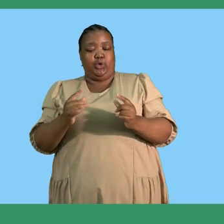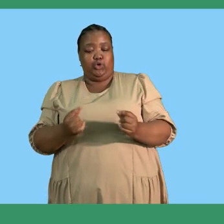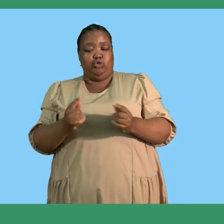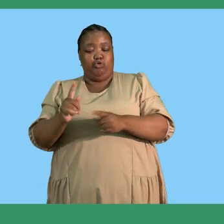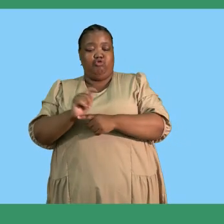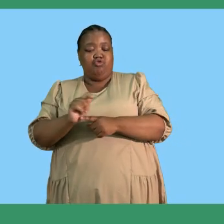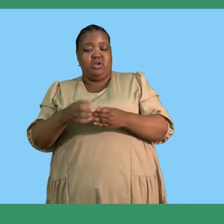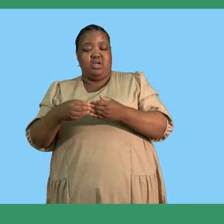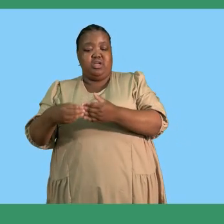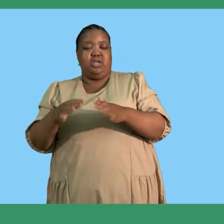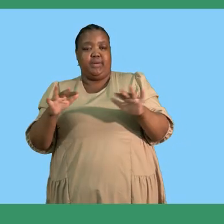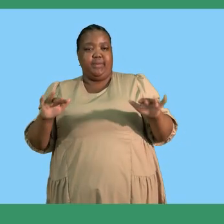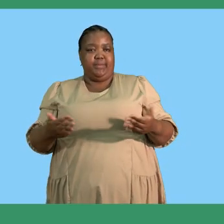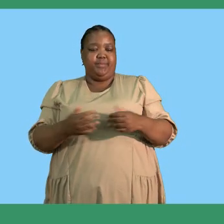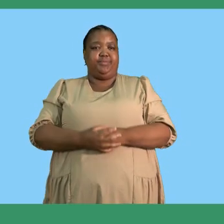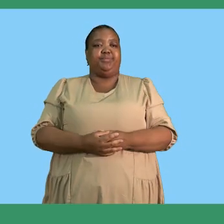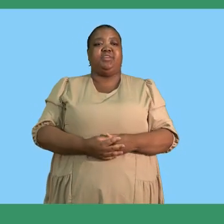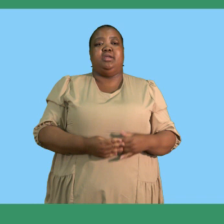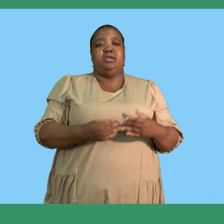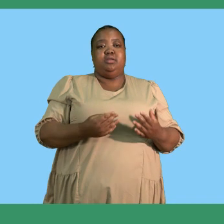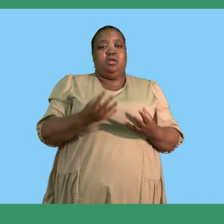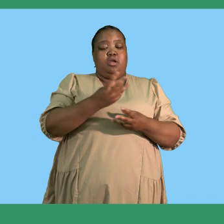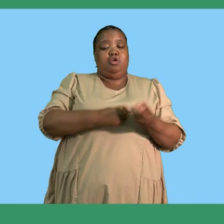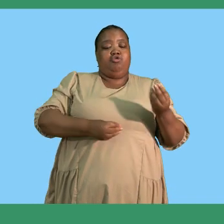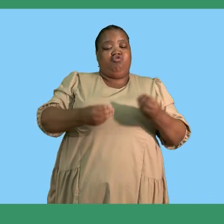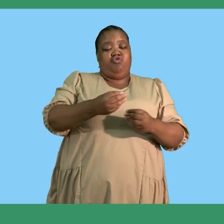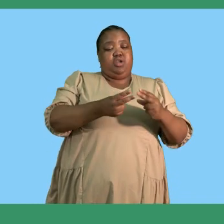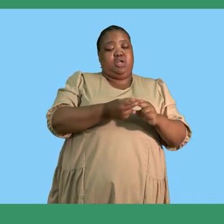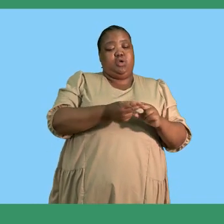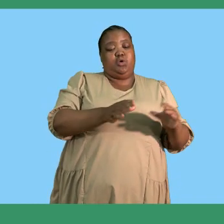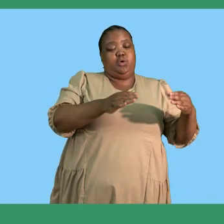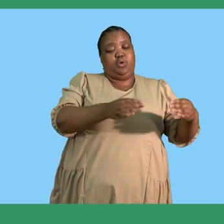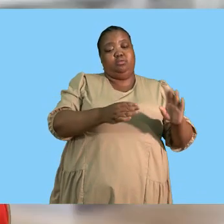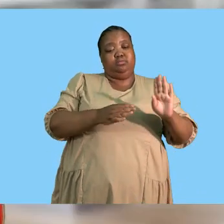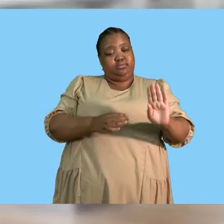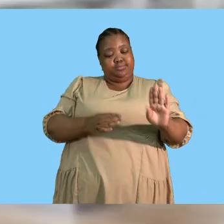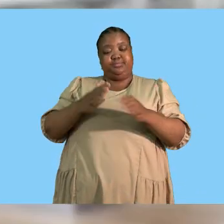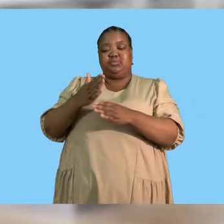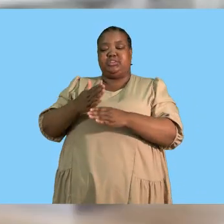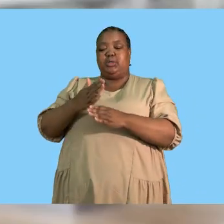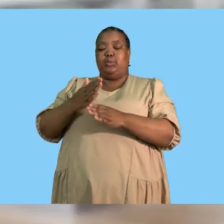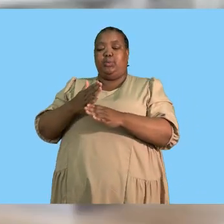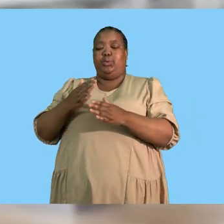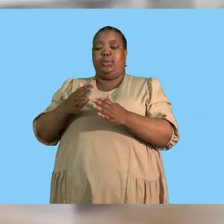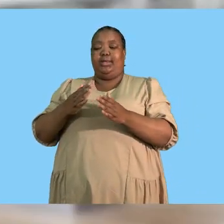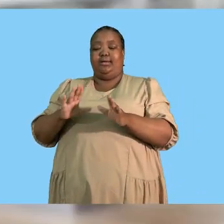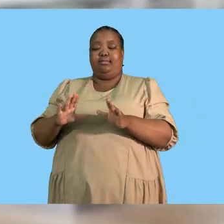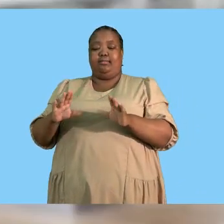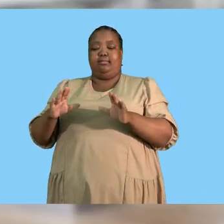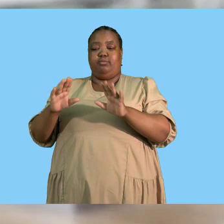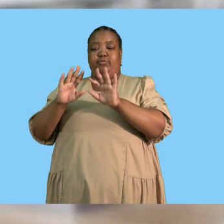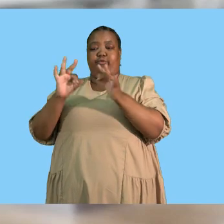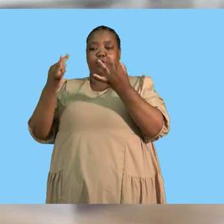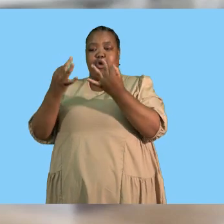the differences between a trade union and a workplace forum. Remember that when we talk about a